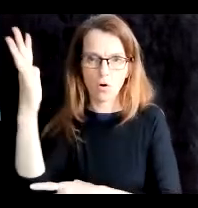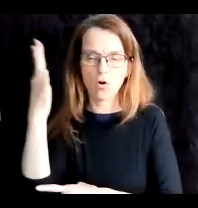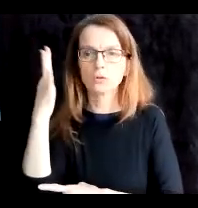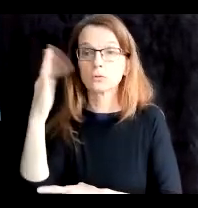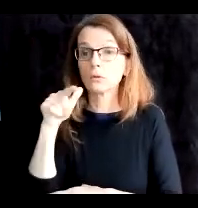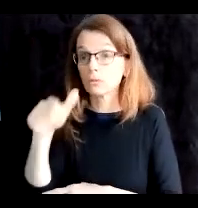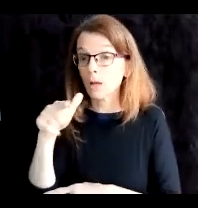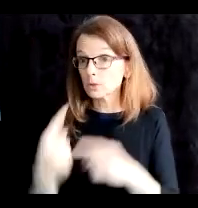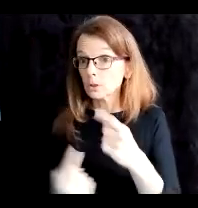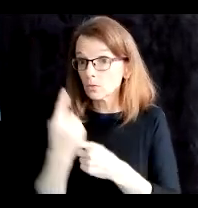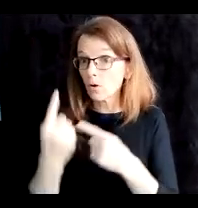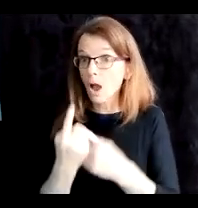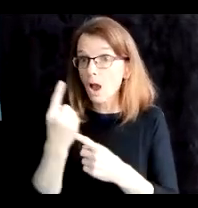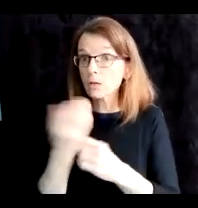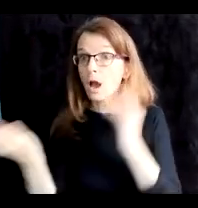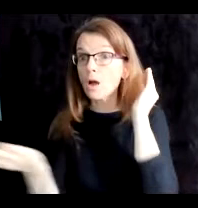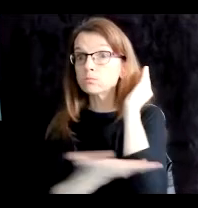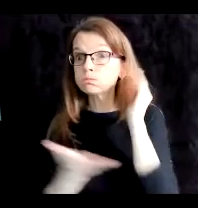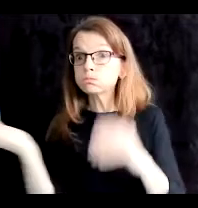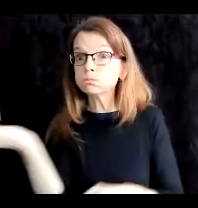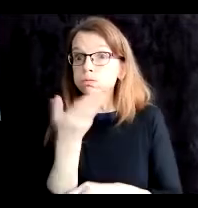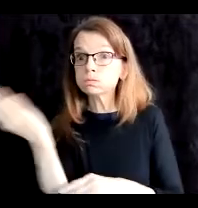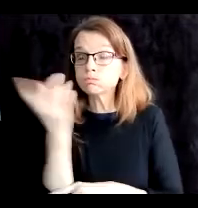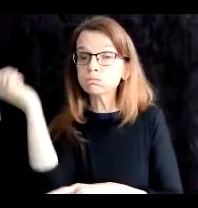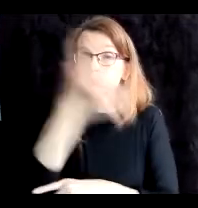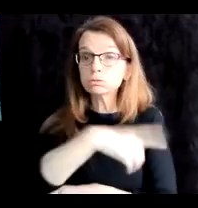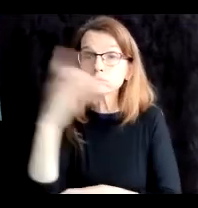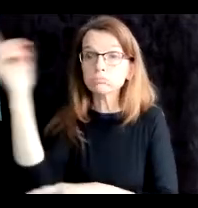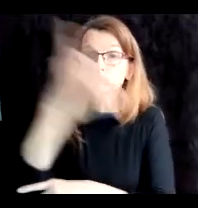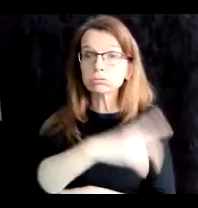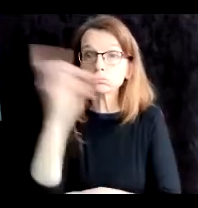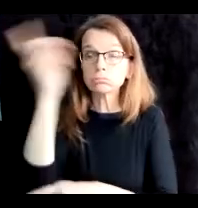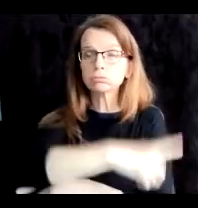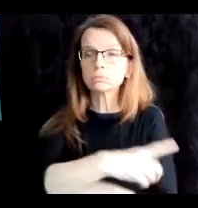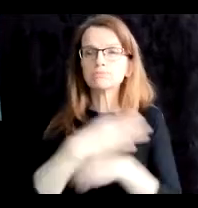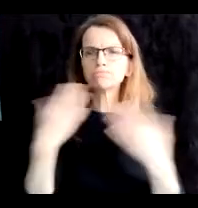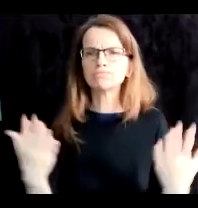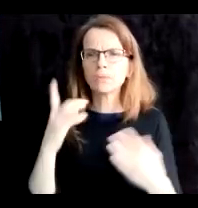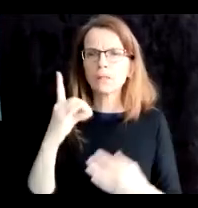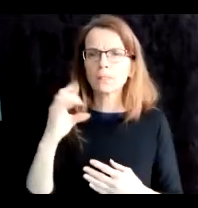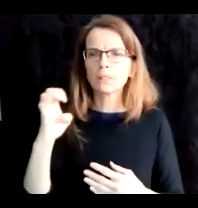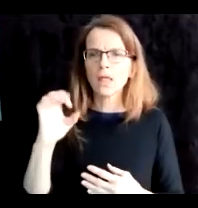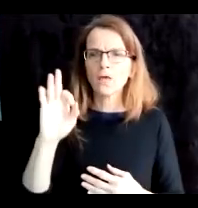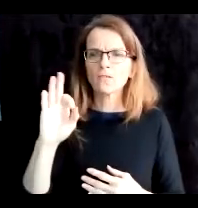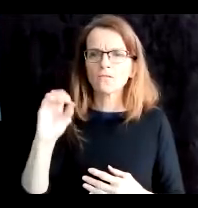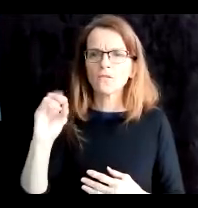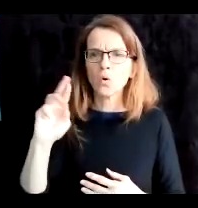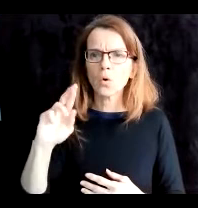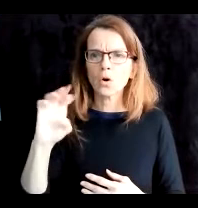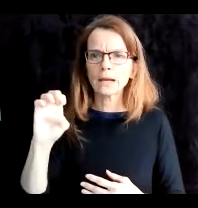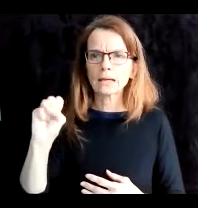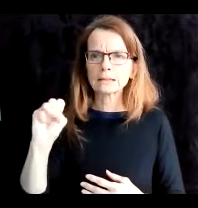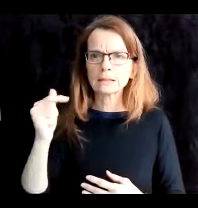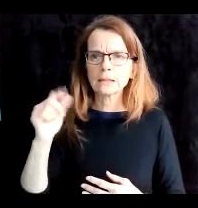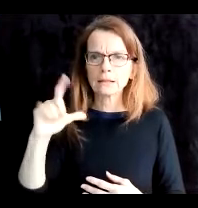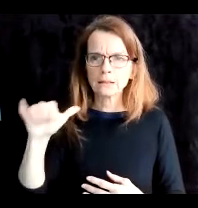with that? Well, we know all how President Bolsonaro was elected as a president, not in a really